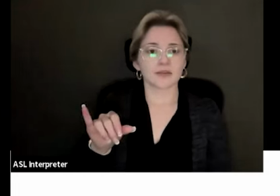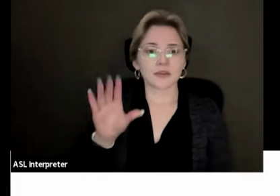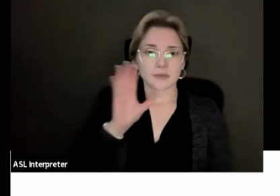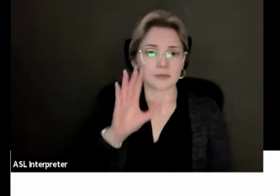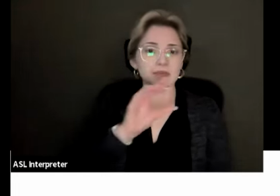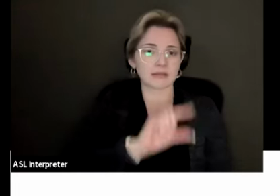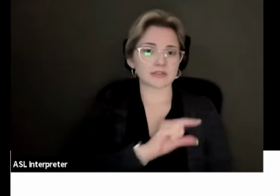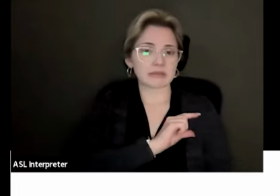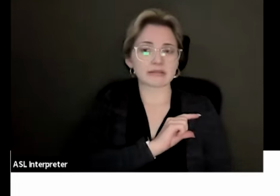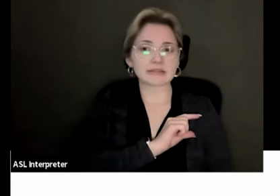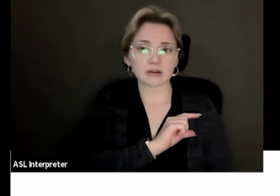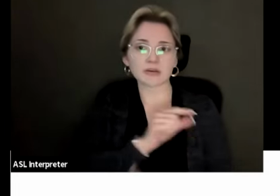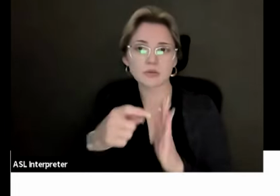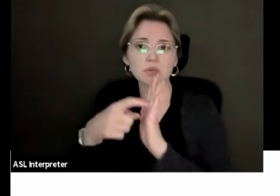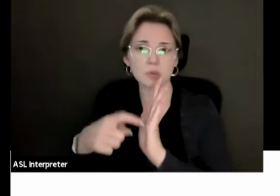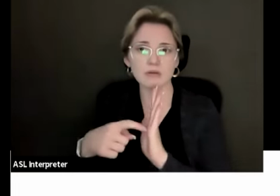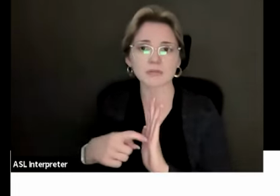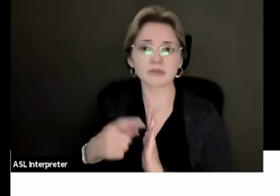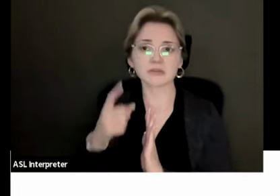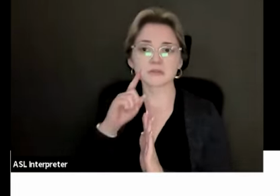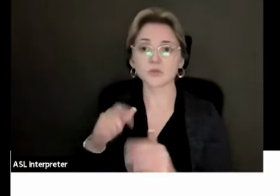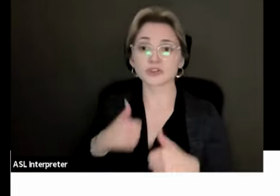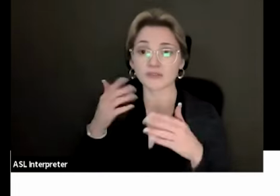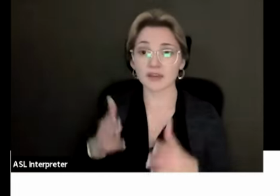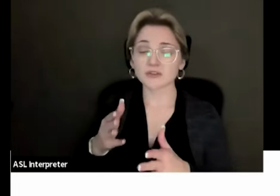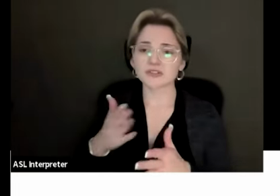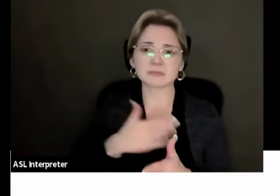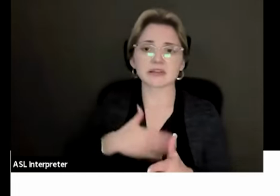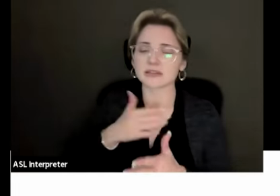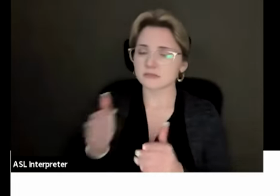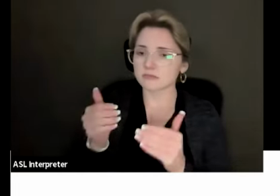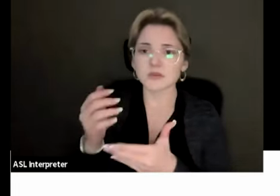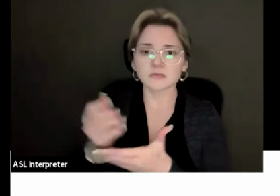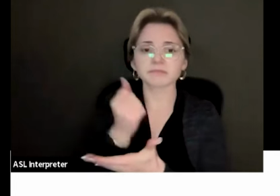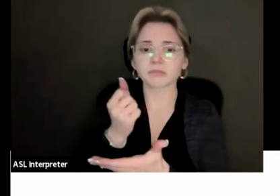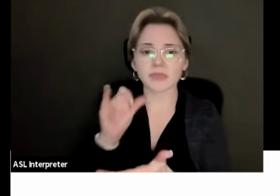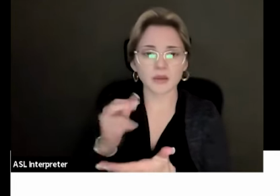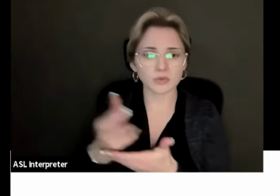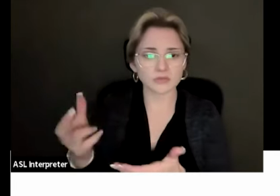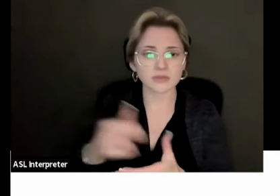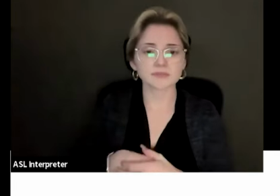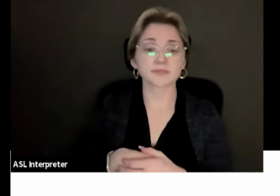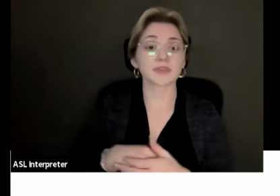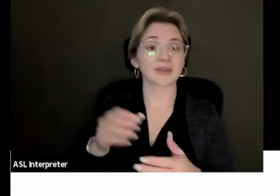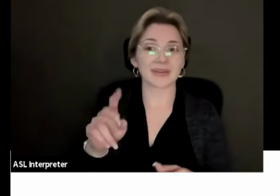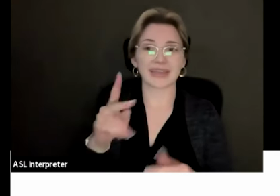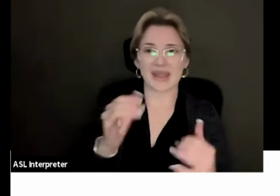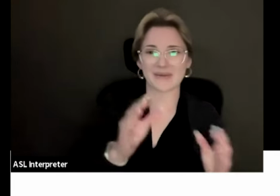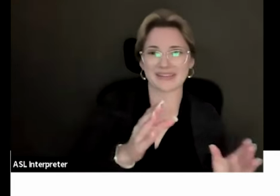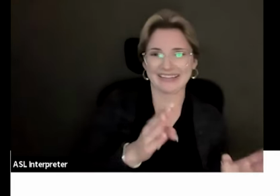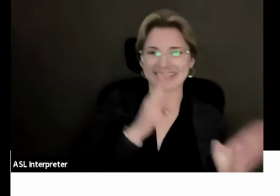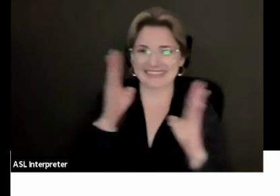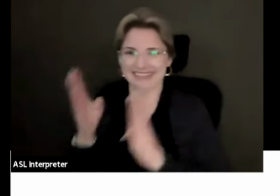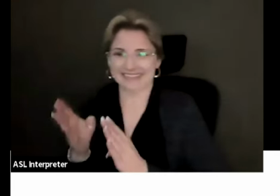for some of these programs that survivors could take advantage of. Anyway, go back to questions.